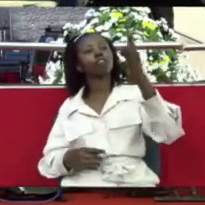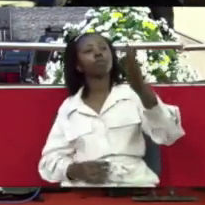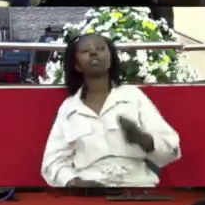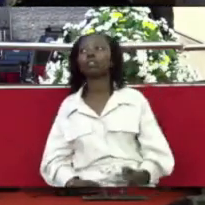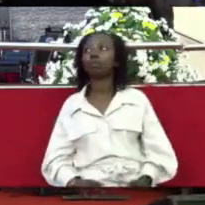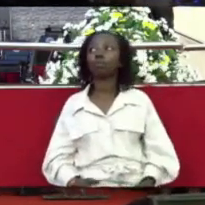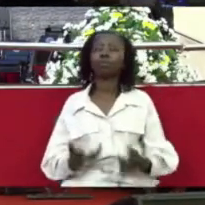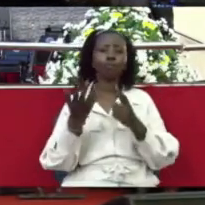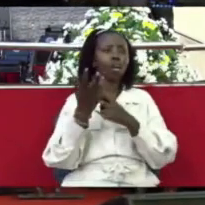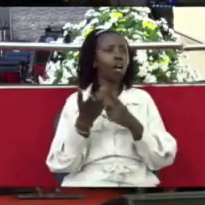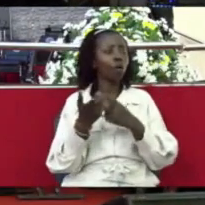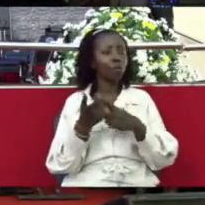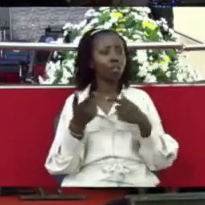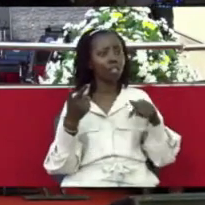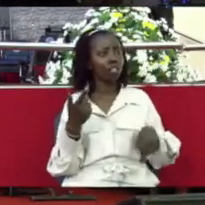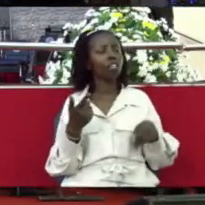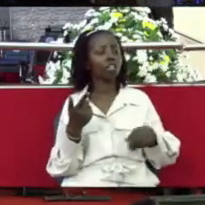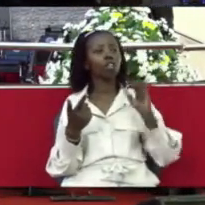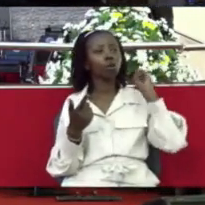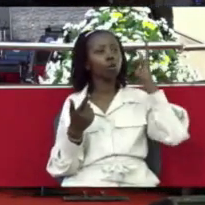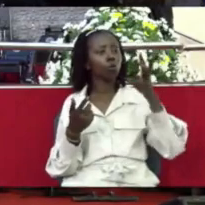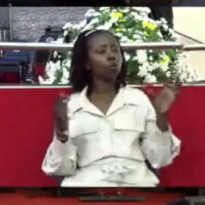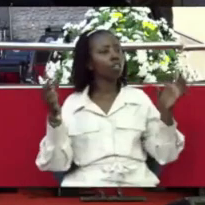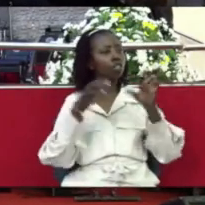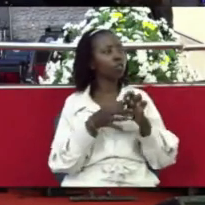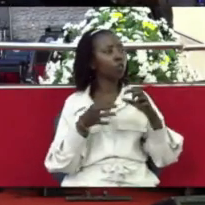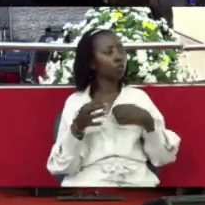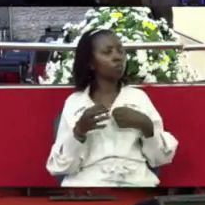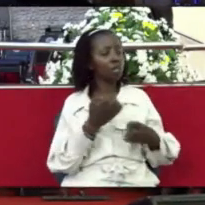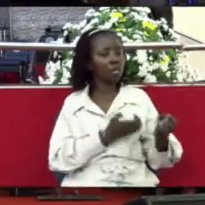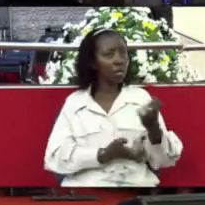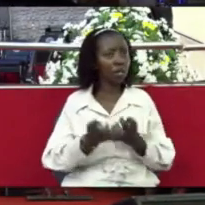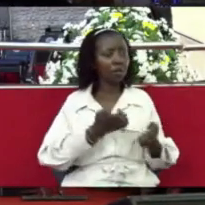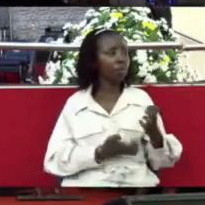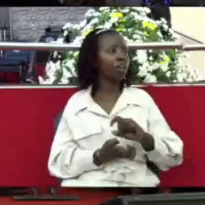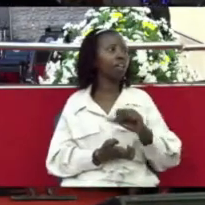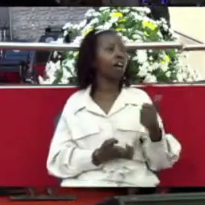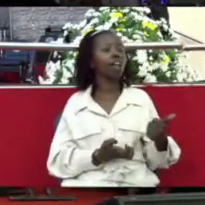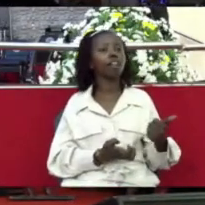How many of you here will join me in buying another brick? Let me see